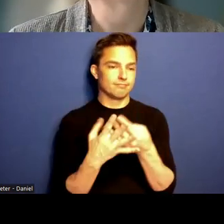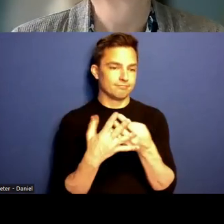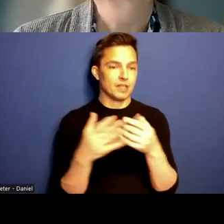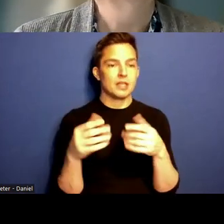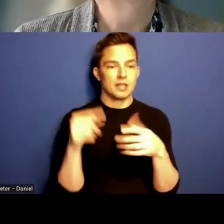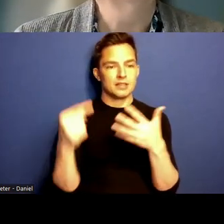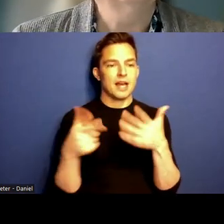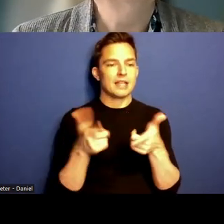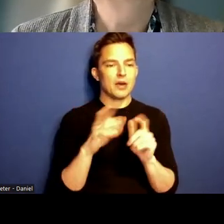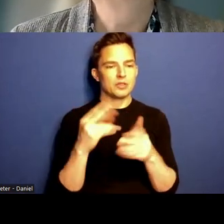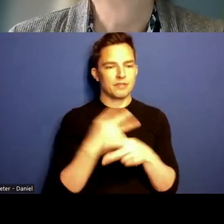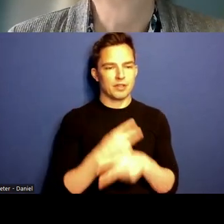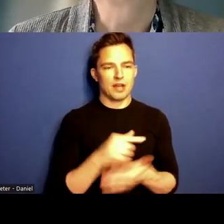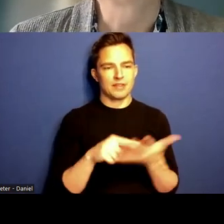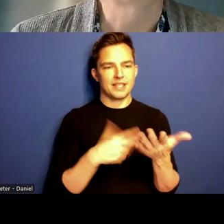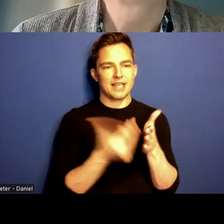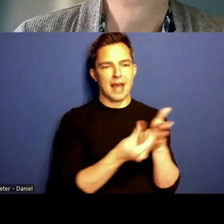here. Next slide.